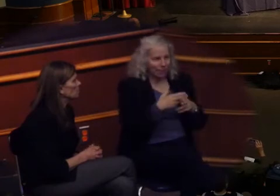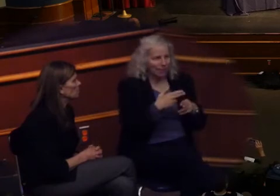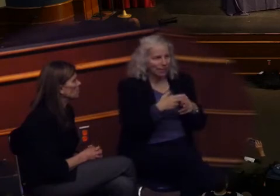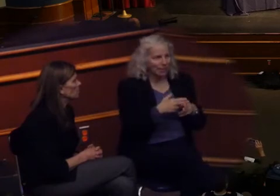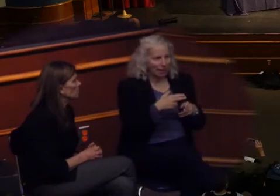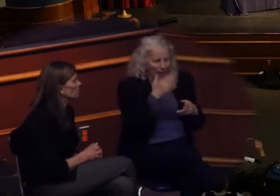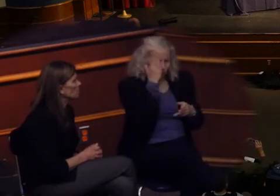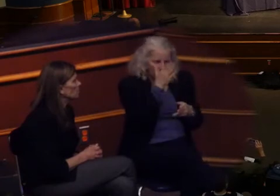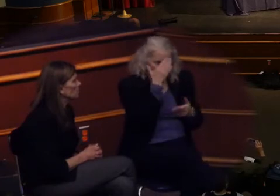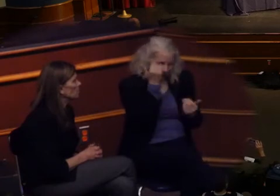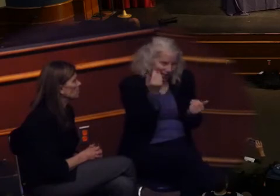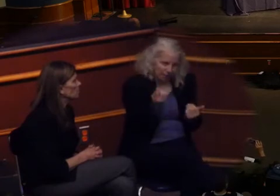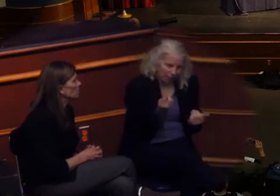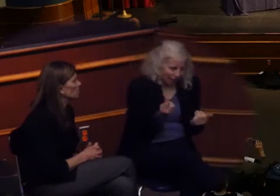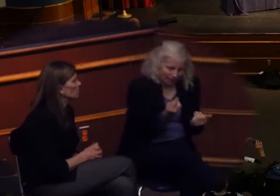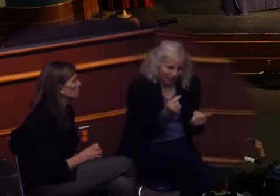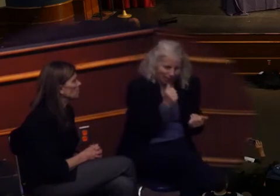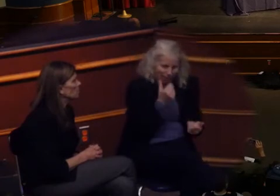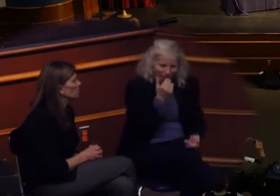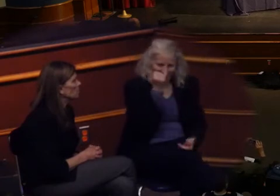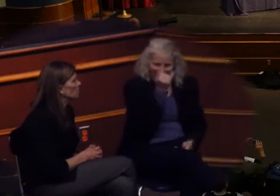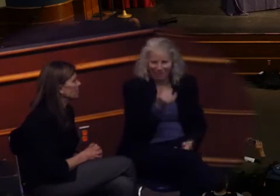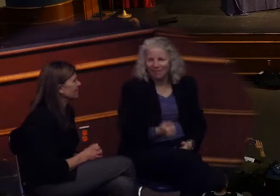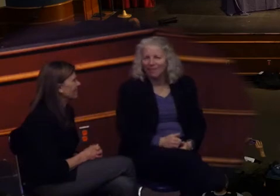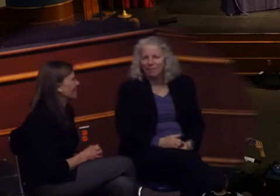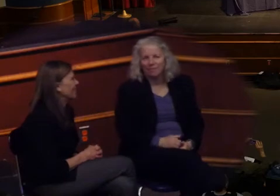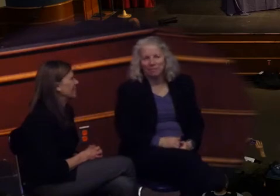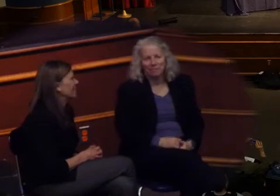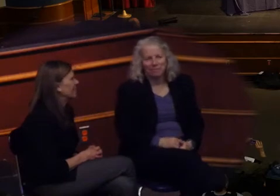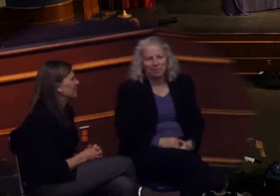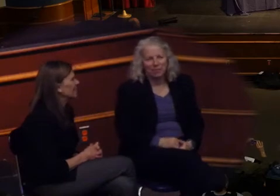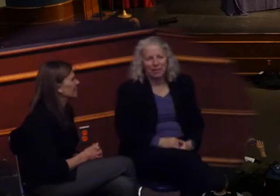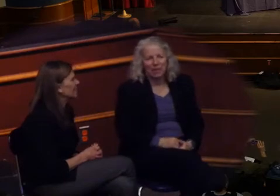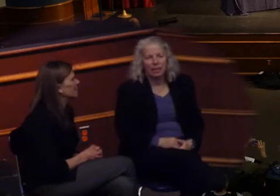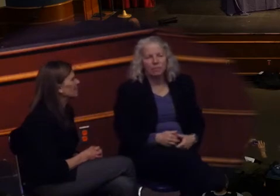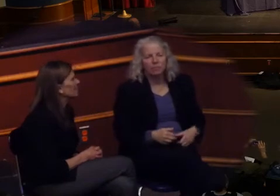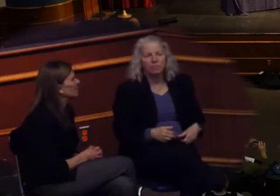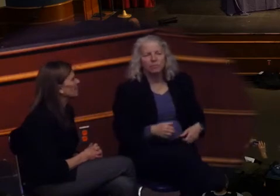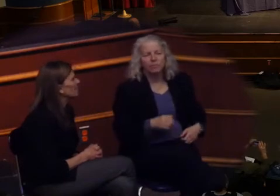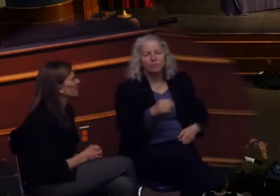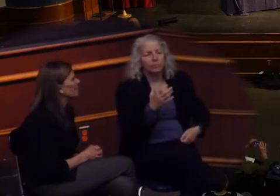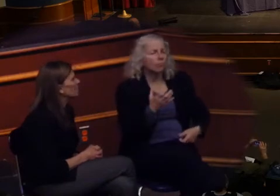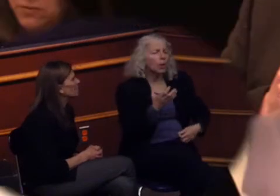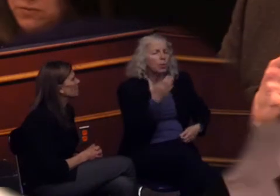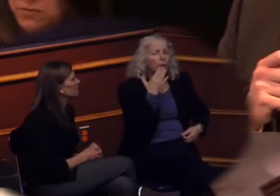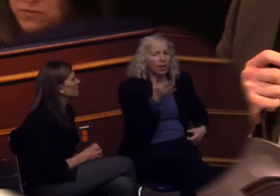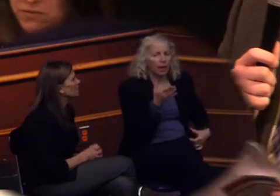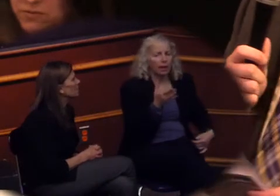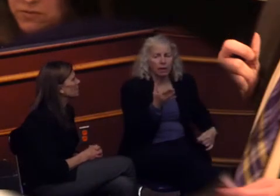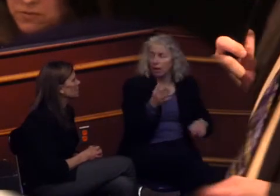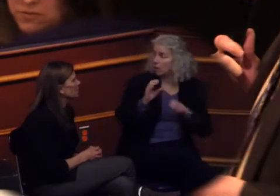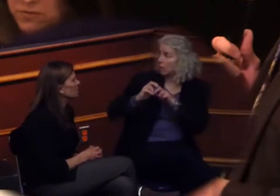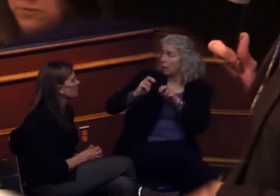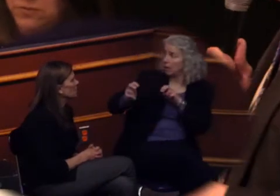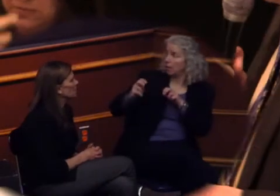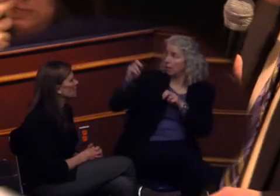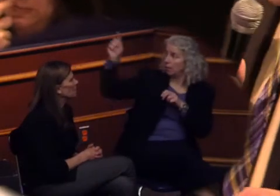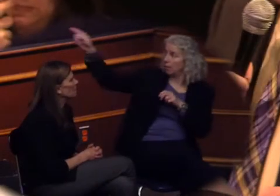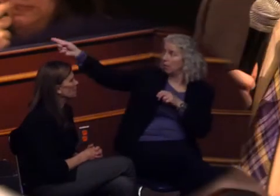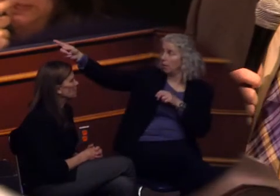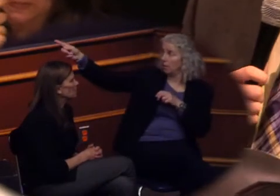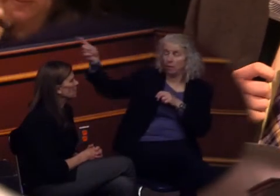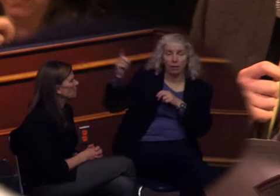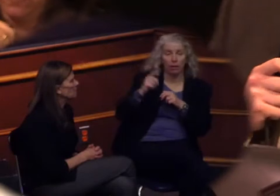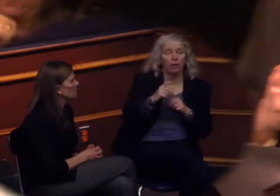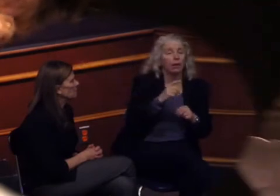forget somebody and that's never a good idea. I do want to thank especially our panelists who are with us